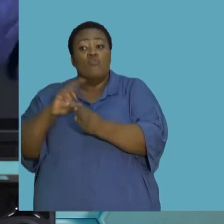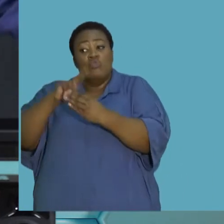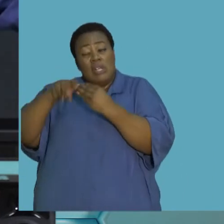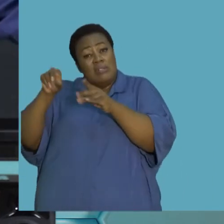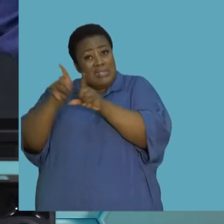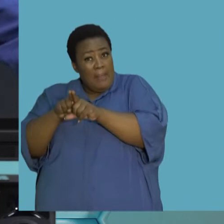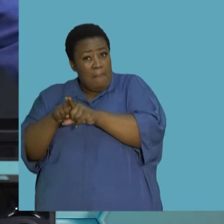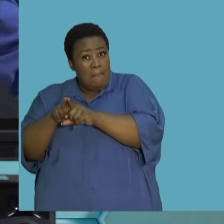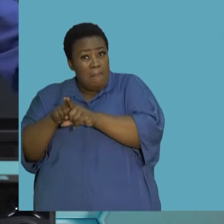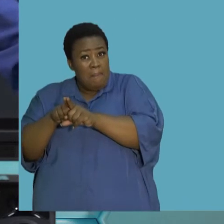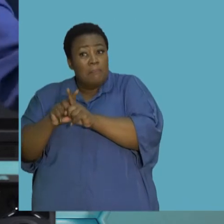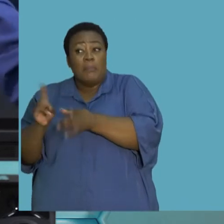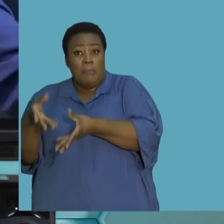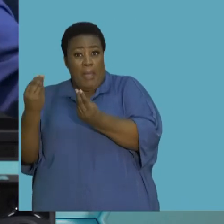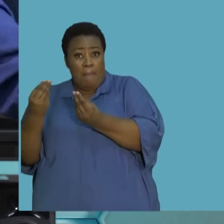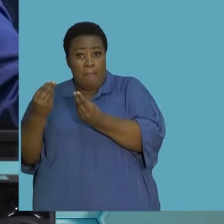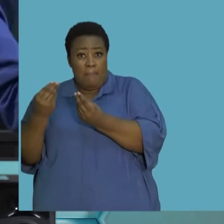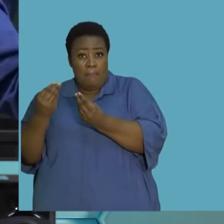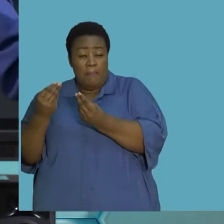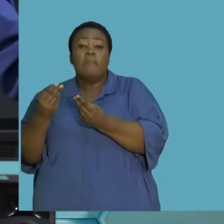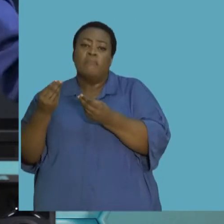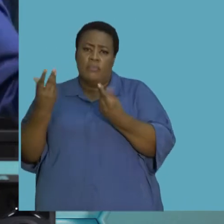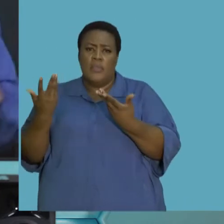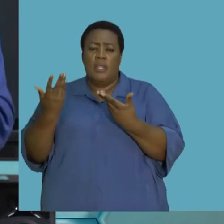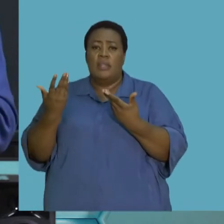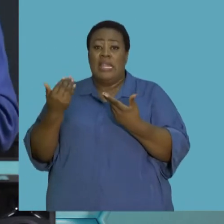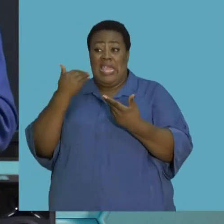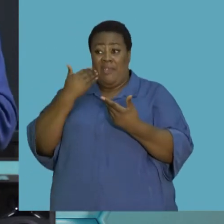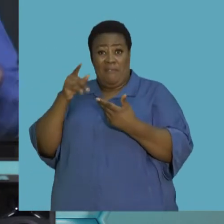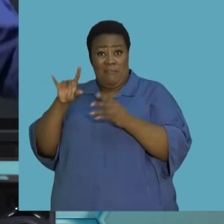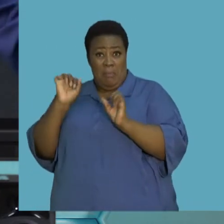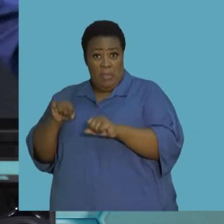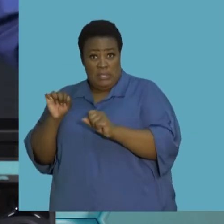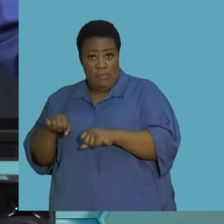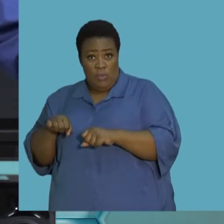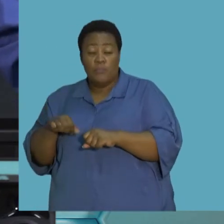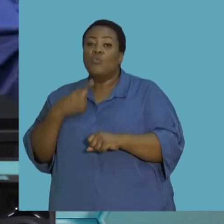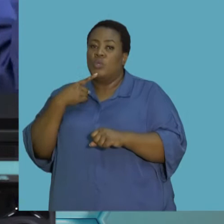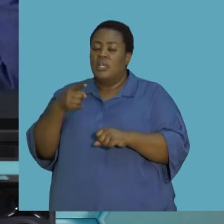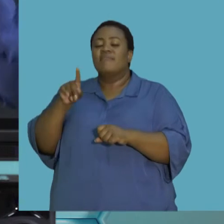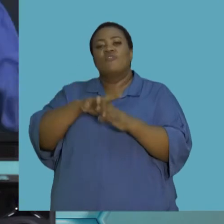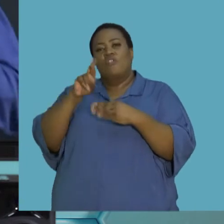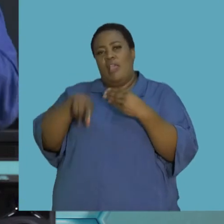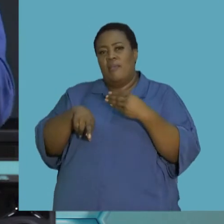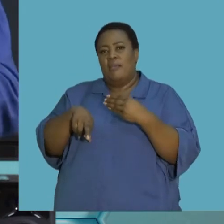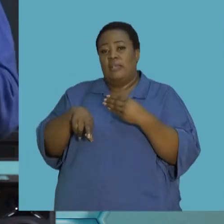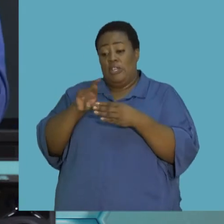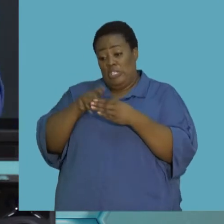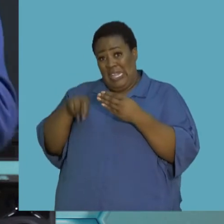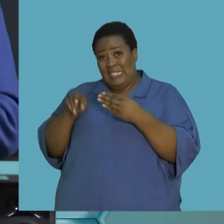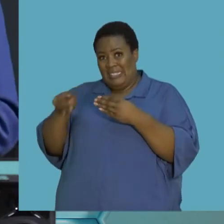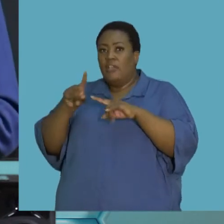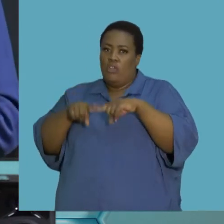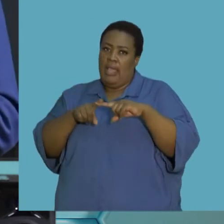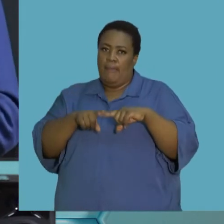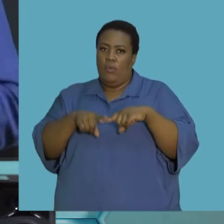and get the exact same results or similar results. If that's possible, we say that the results are